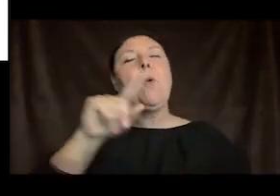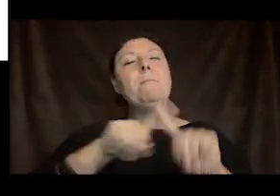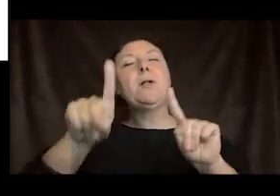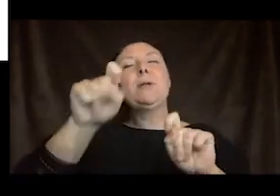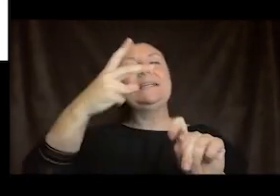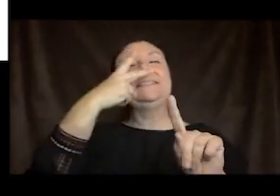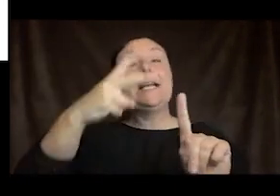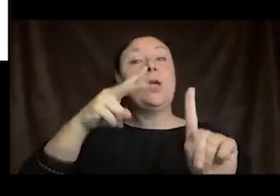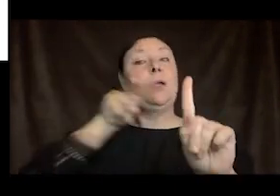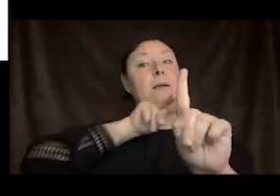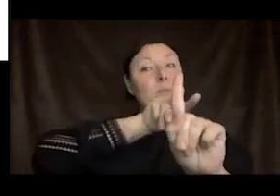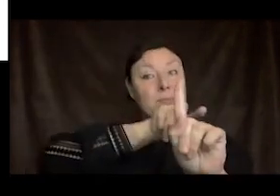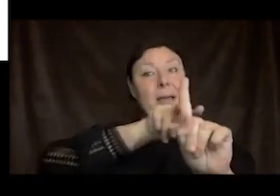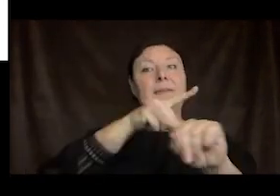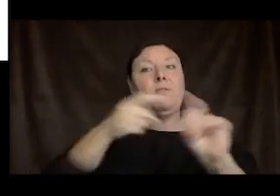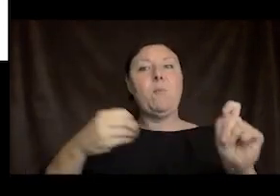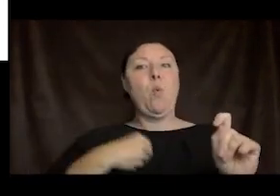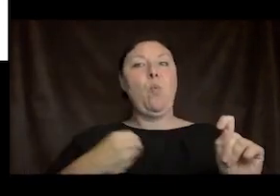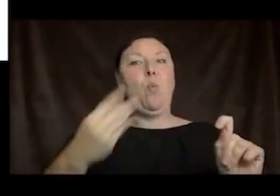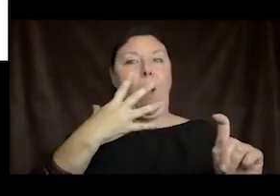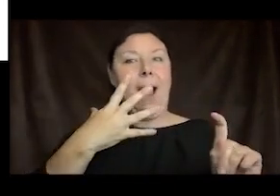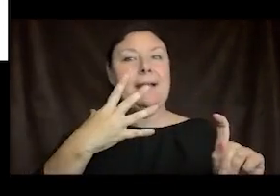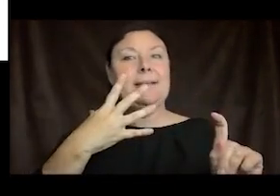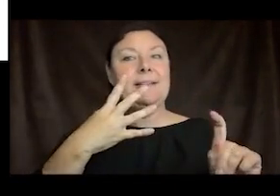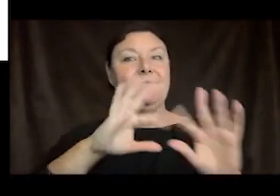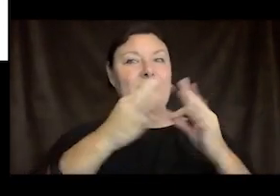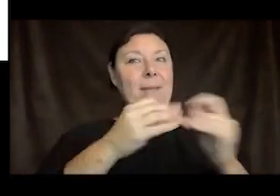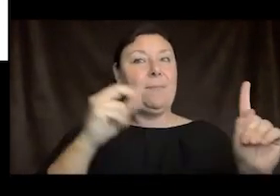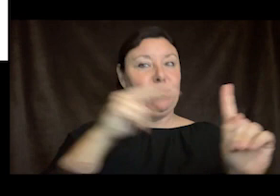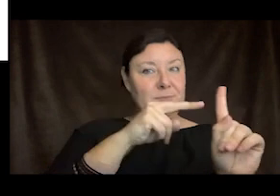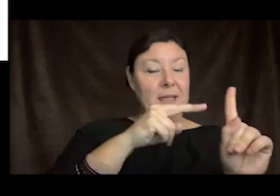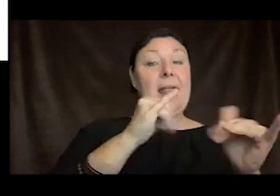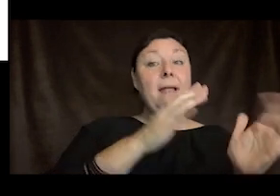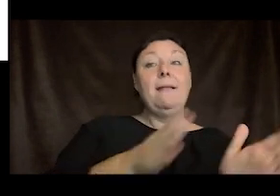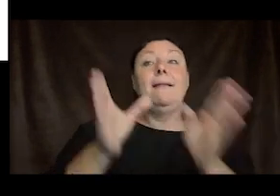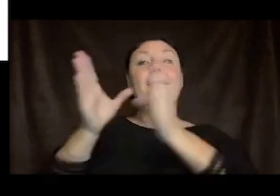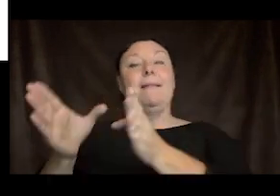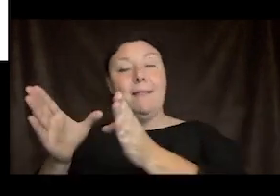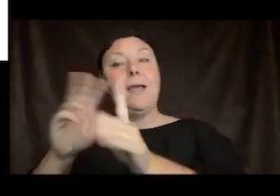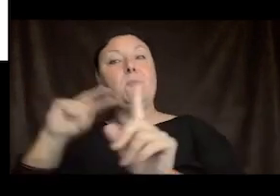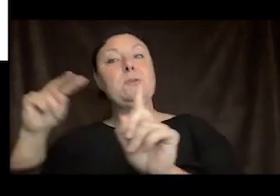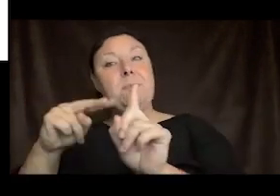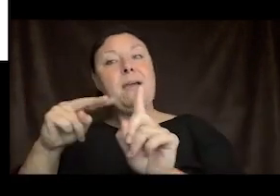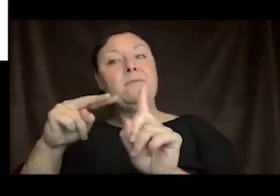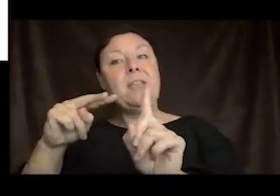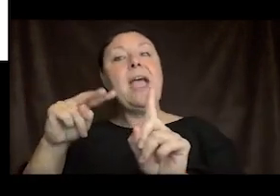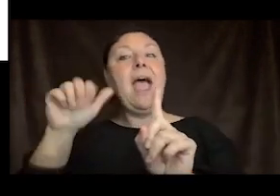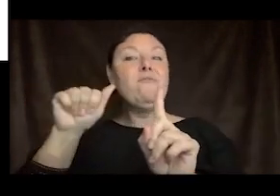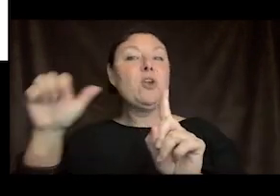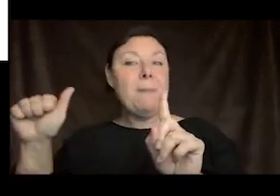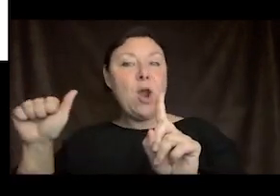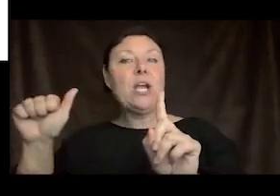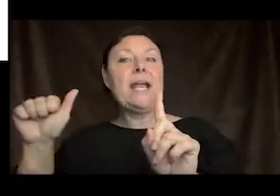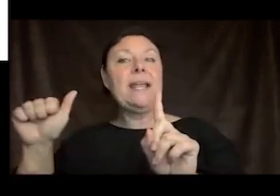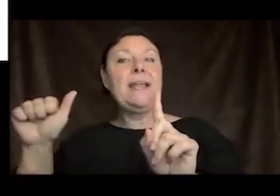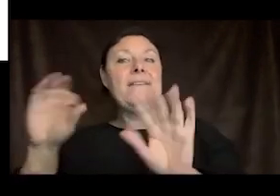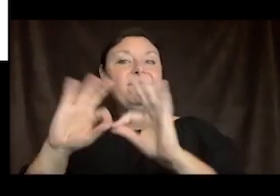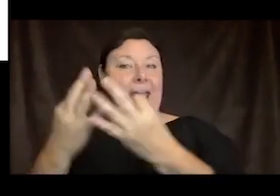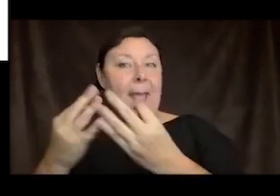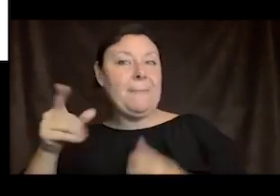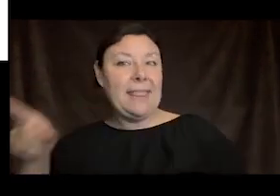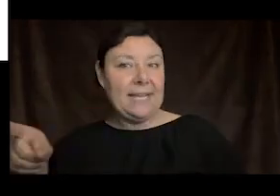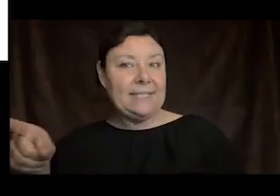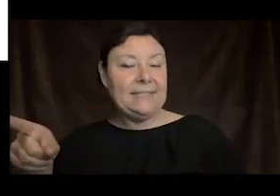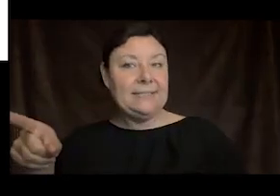perspective why we're in the position that we're in. And then we have the perspective of an African-American family. And this